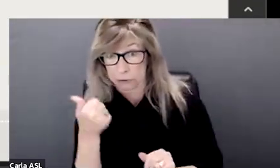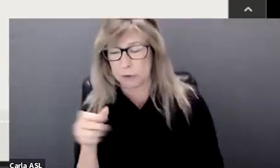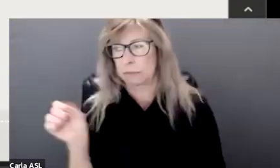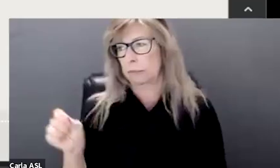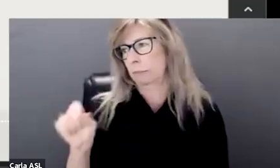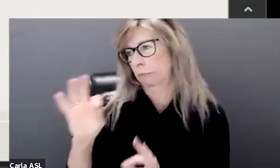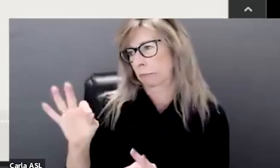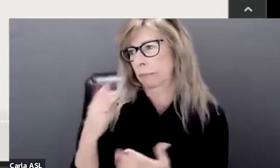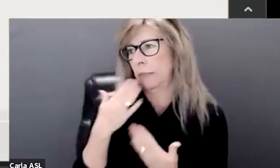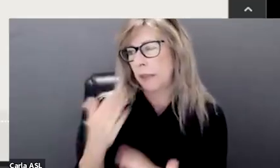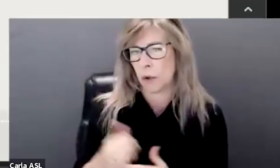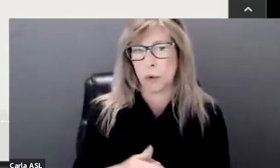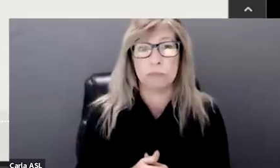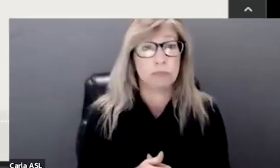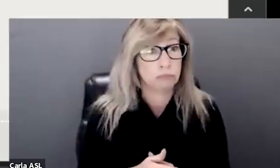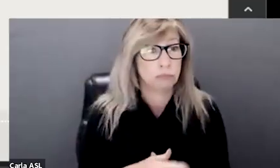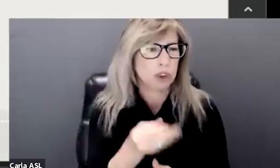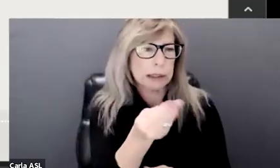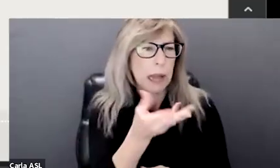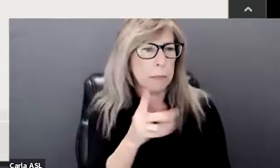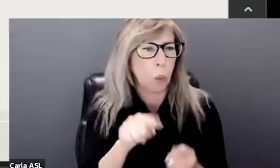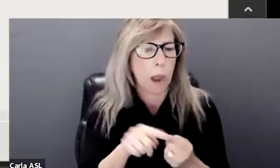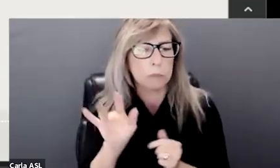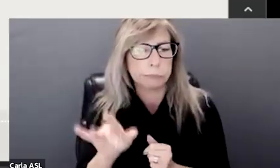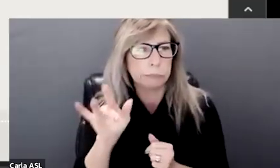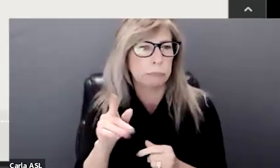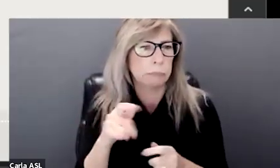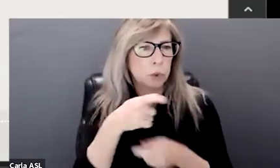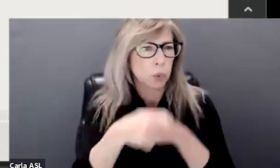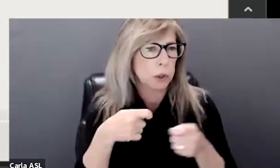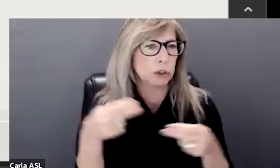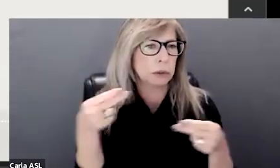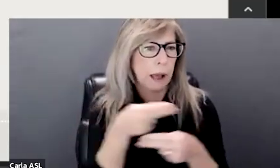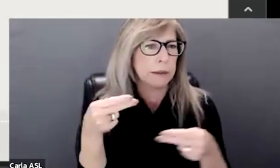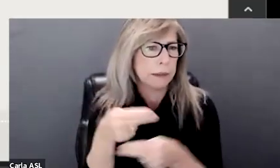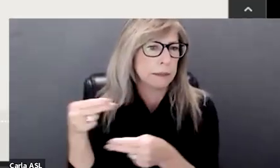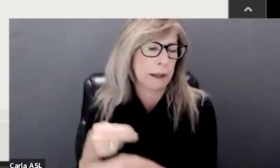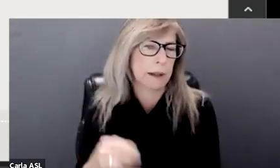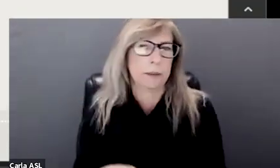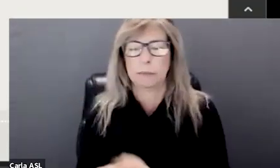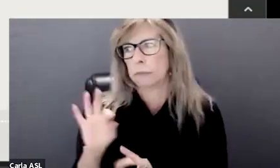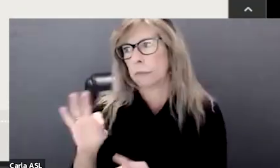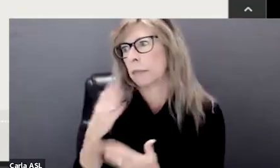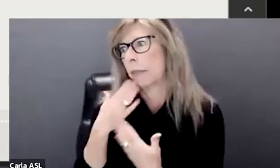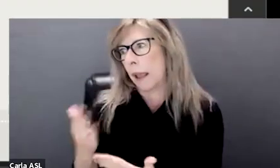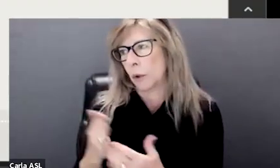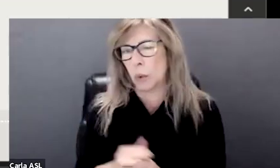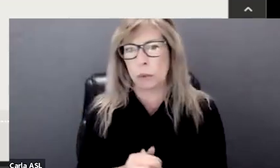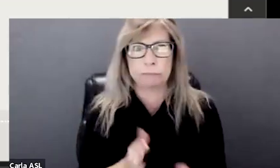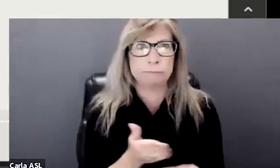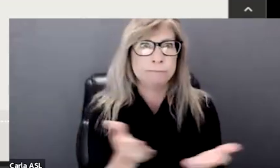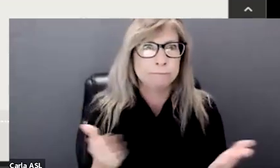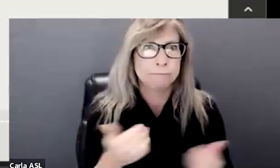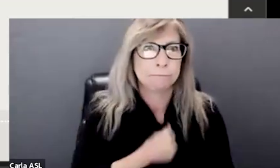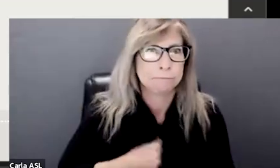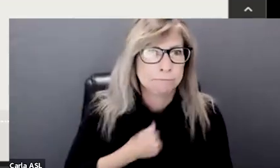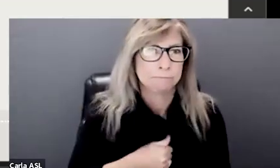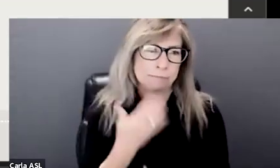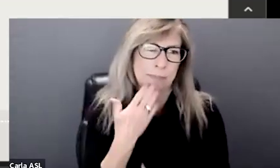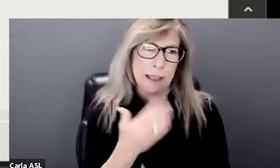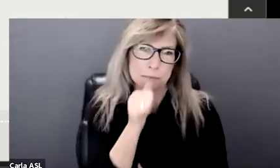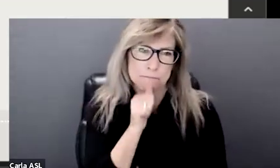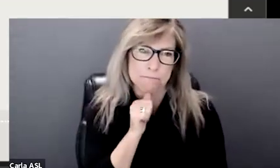Yeah, no problem. Just let me know when to switch slides for you. Okay, thank you. I apologize for that, folks. Alrighty.